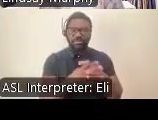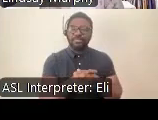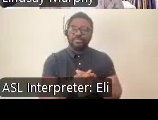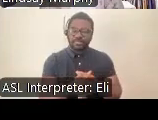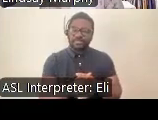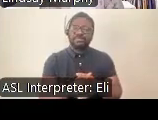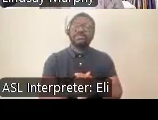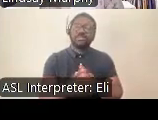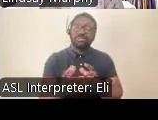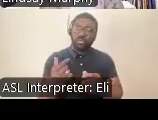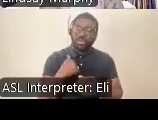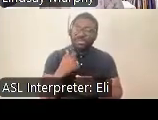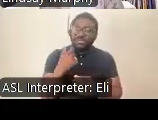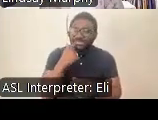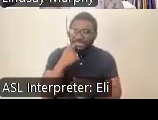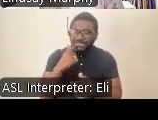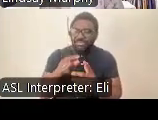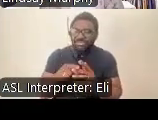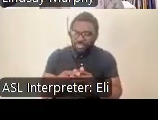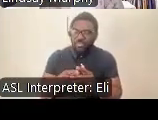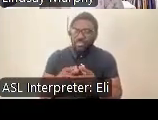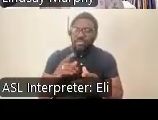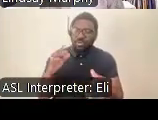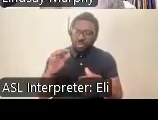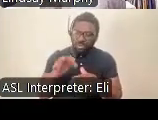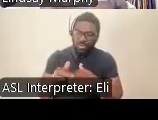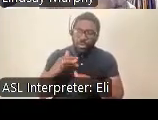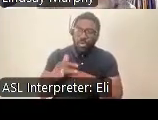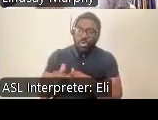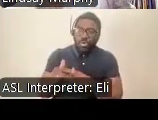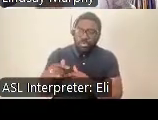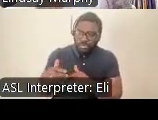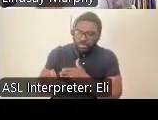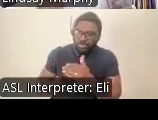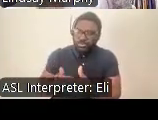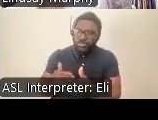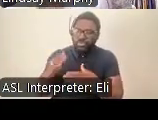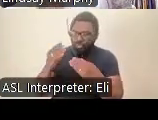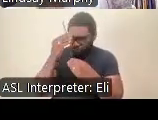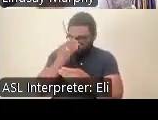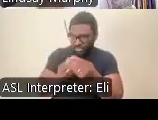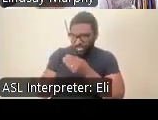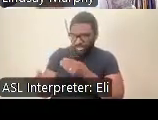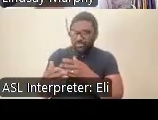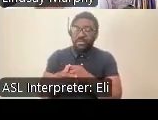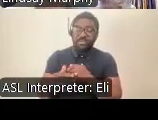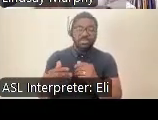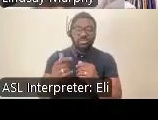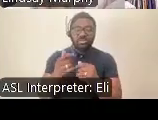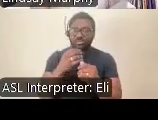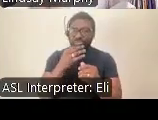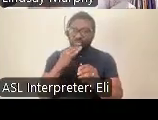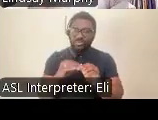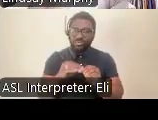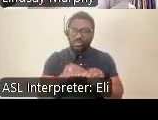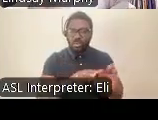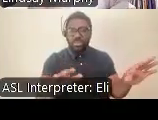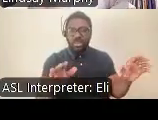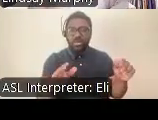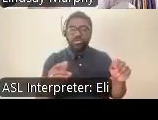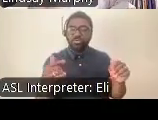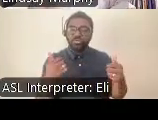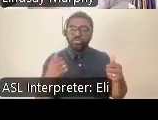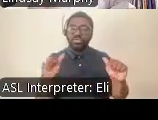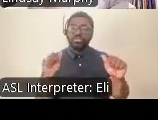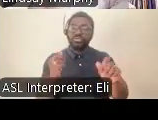early stages of this where we're communicating, we're trading information, and we're really getting ready to roll this out, where we're going to try to use their peer